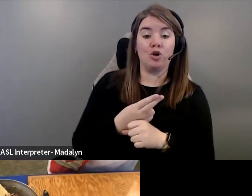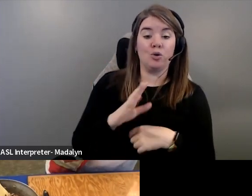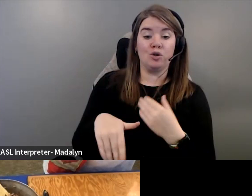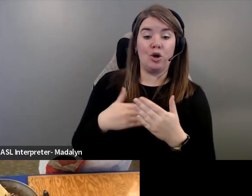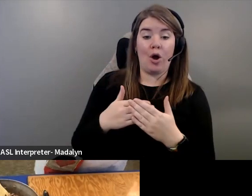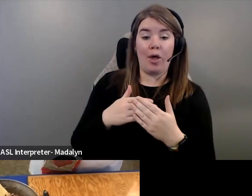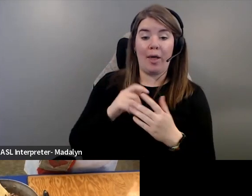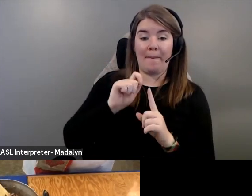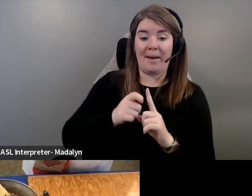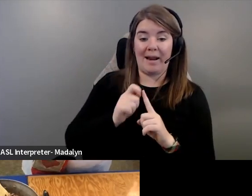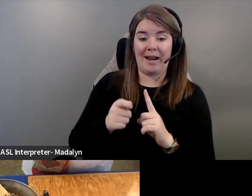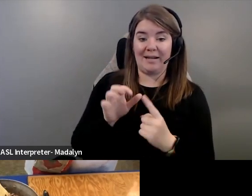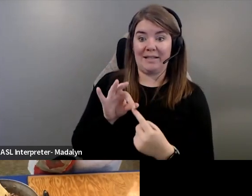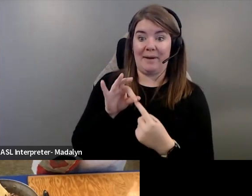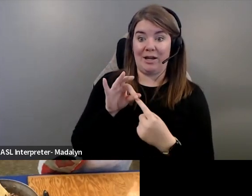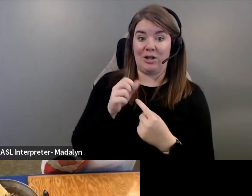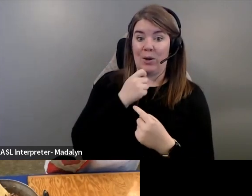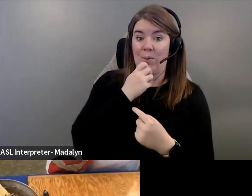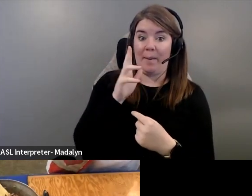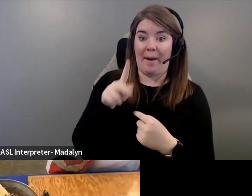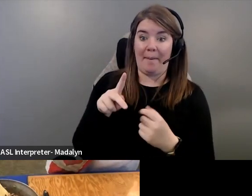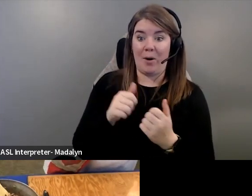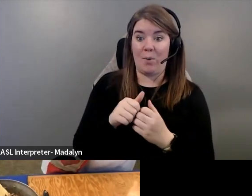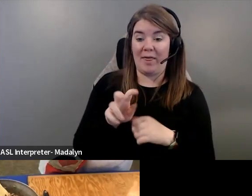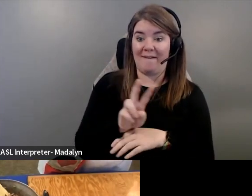dessert, especially warmed up with some vanilla ice cream on top.